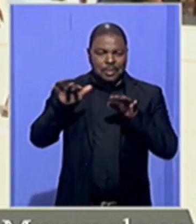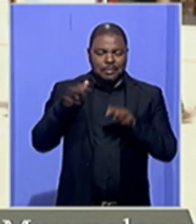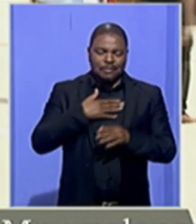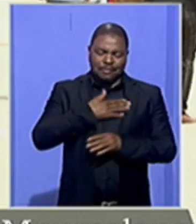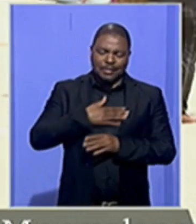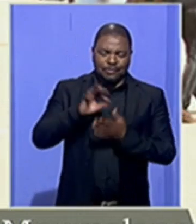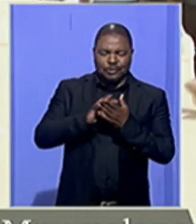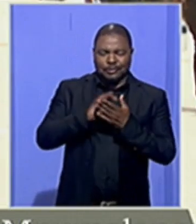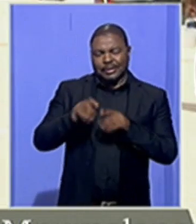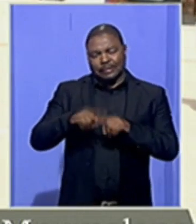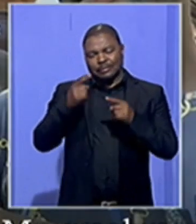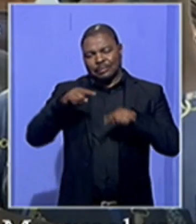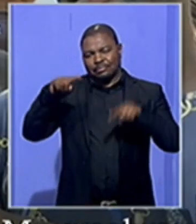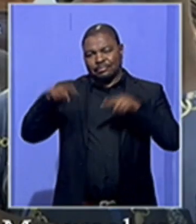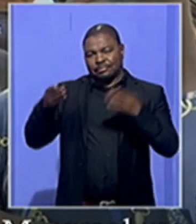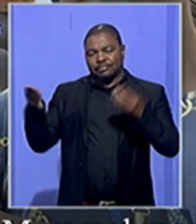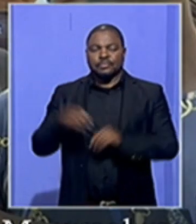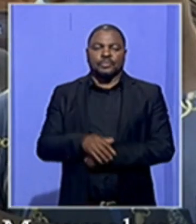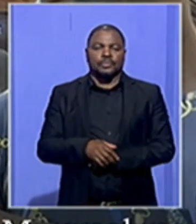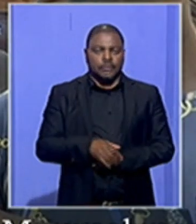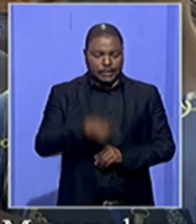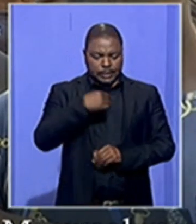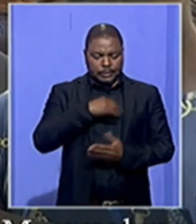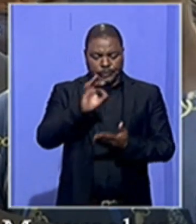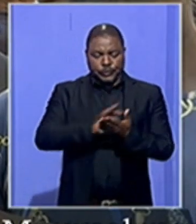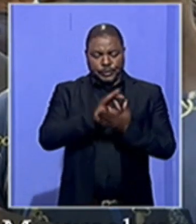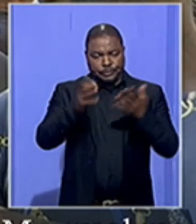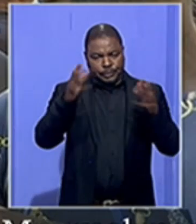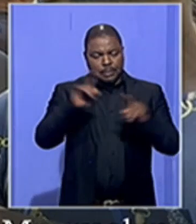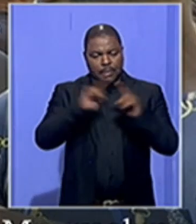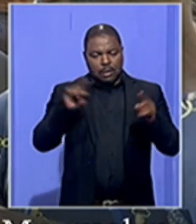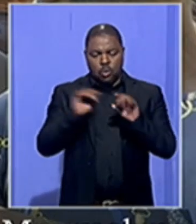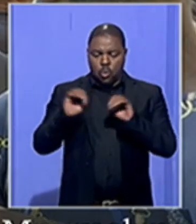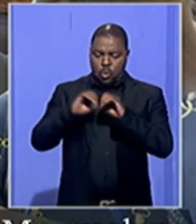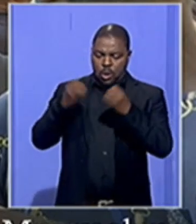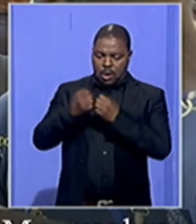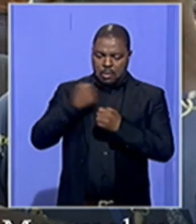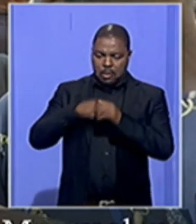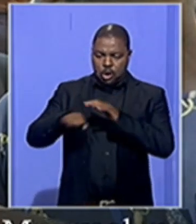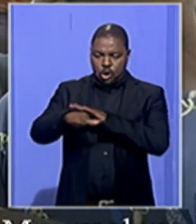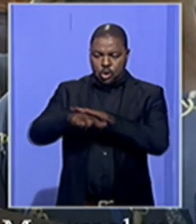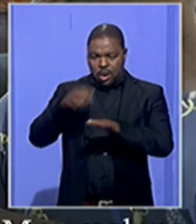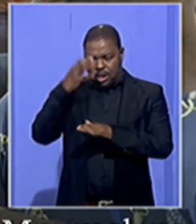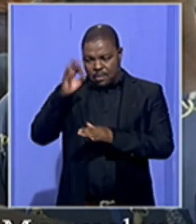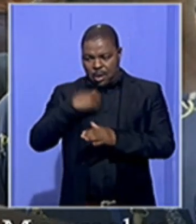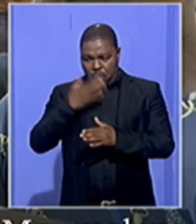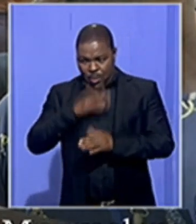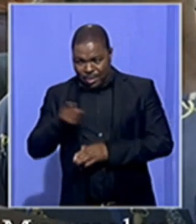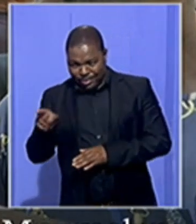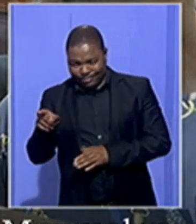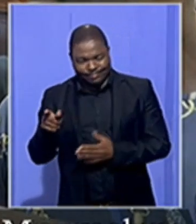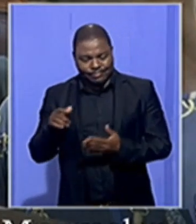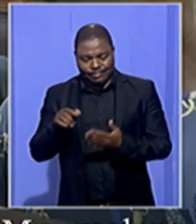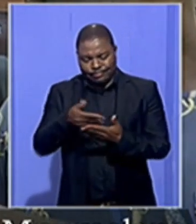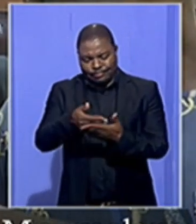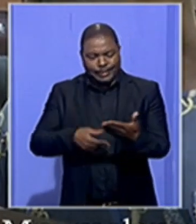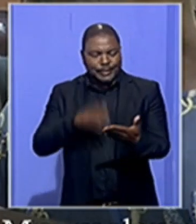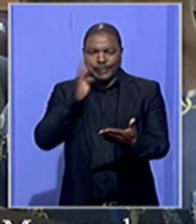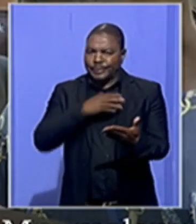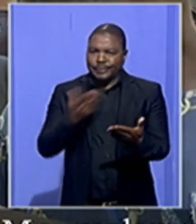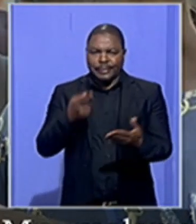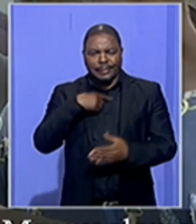ditlhopho. I voted, but the party I wanted to choose for local government was not on the ballot paper. Now I don't understand what